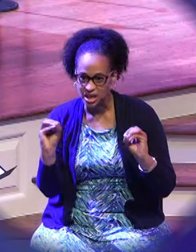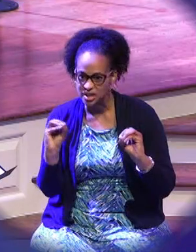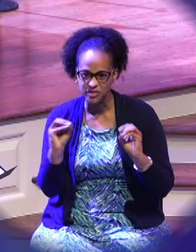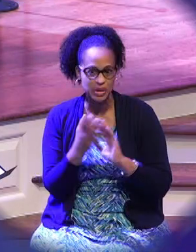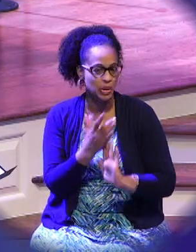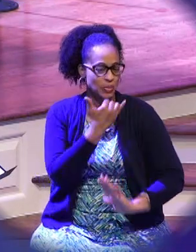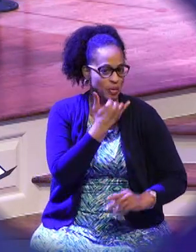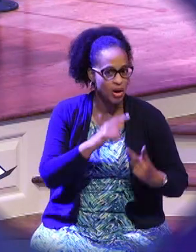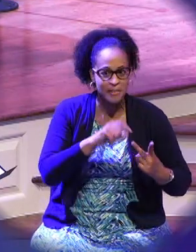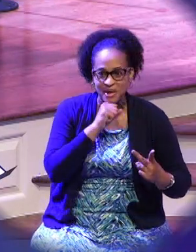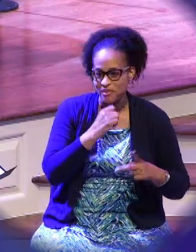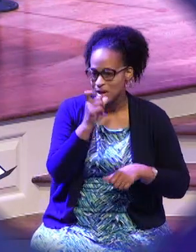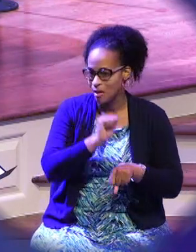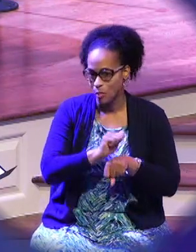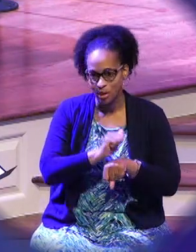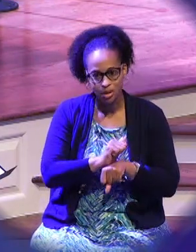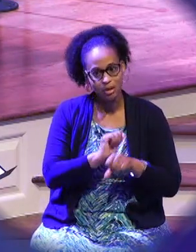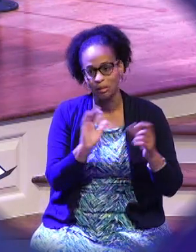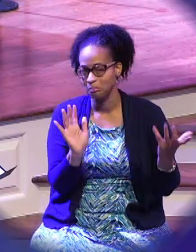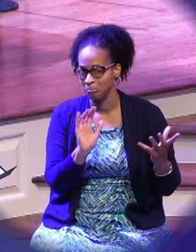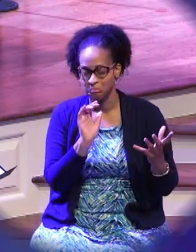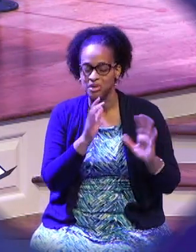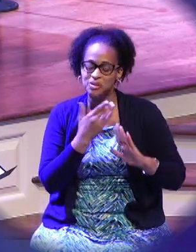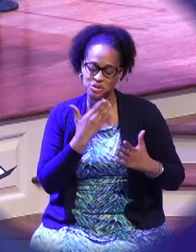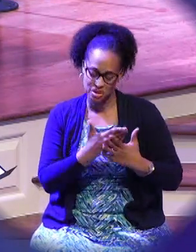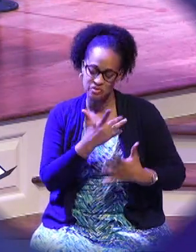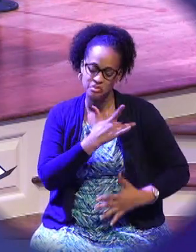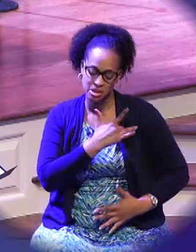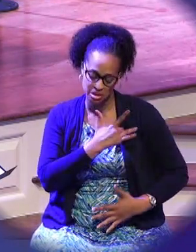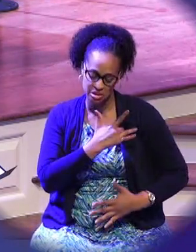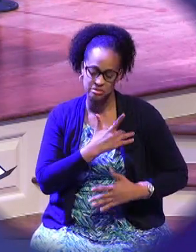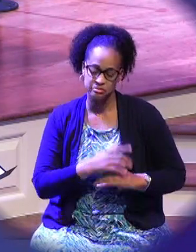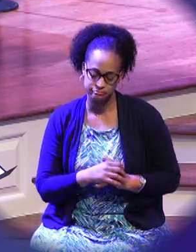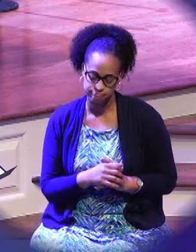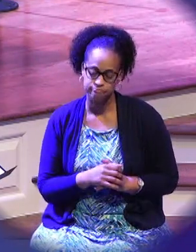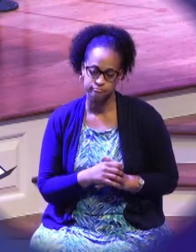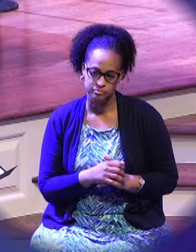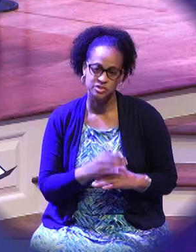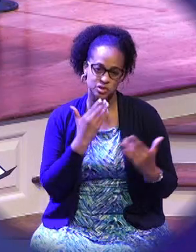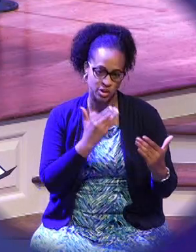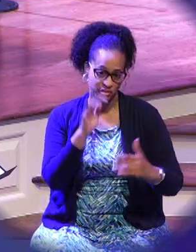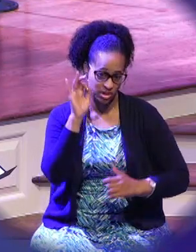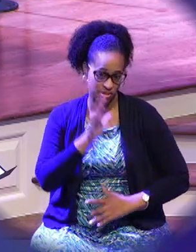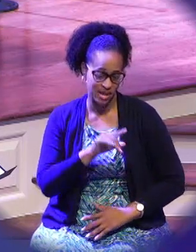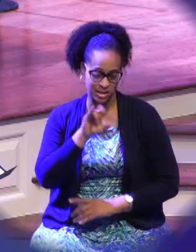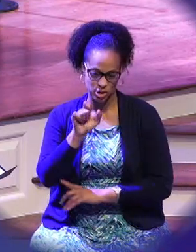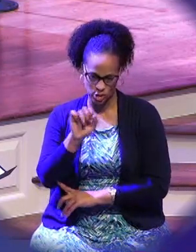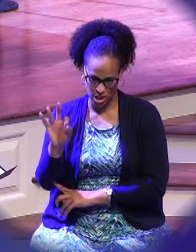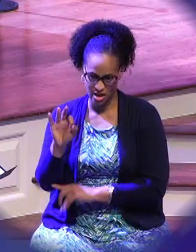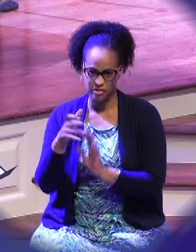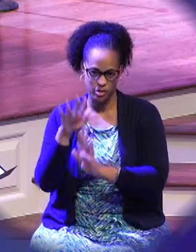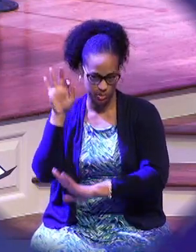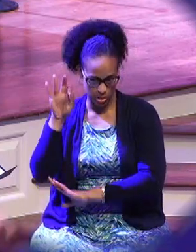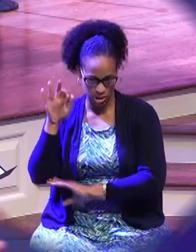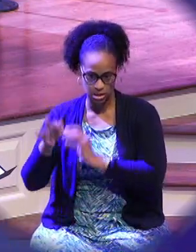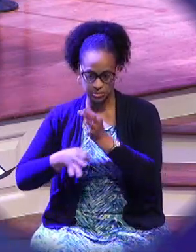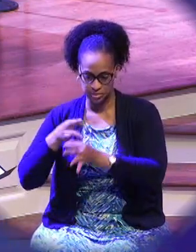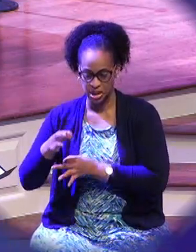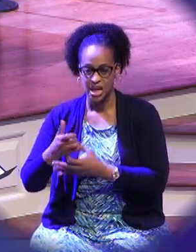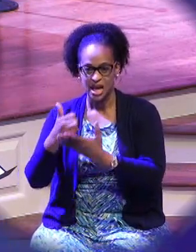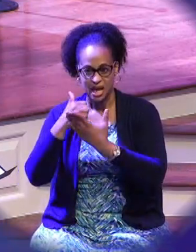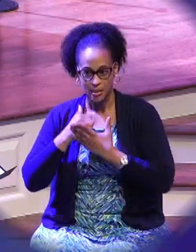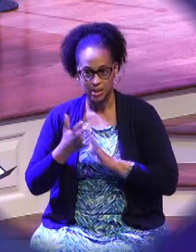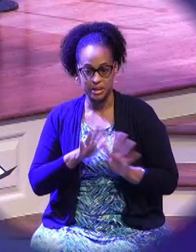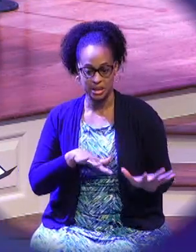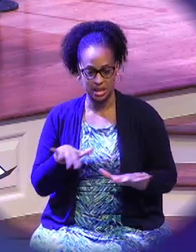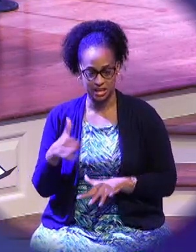or microphones not working. And that was good for my heart. And it was, I'm grateful to Pastor Jeff for filling in. That also helped me be at ease